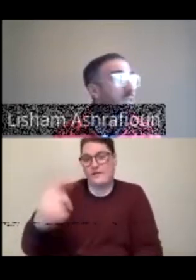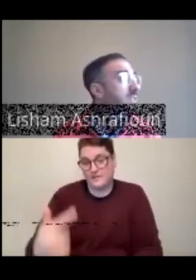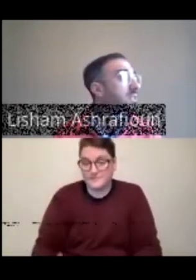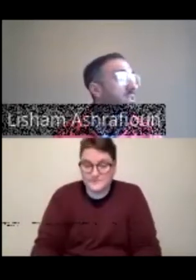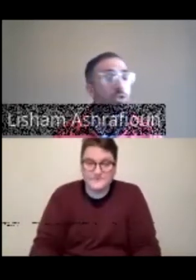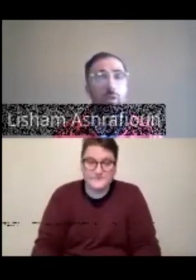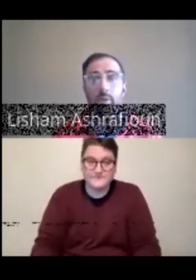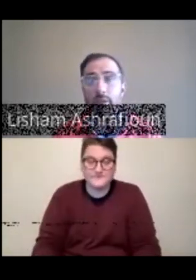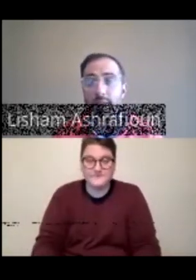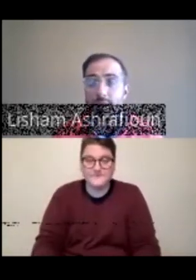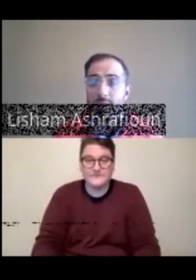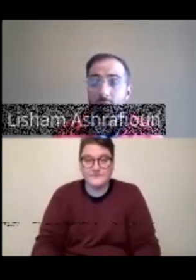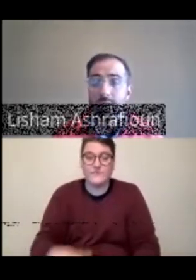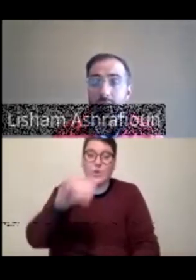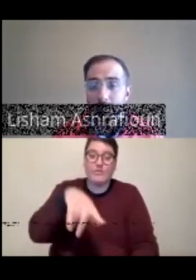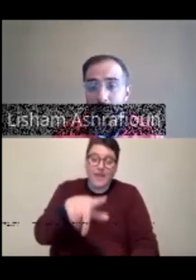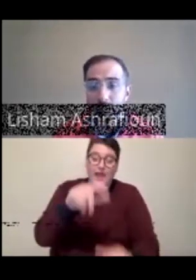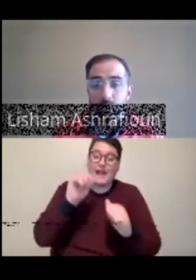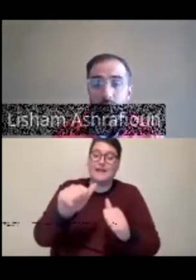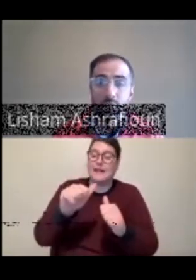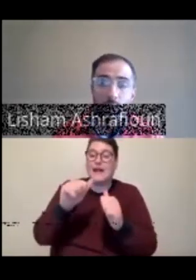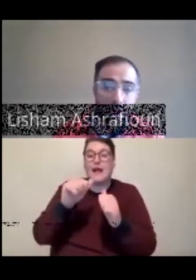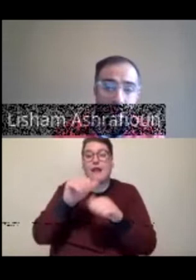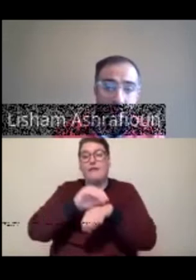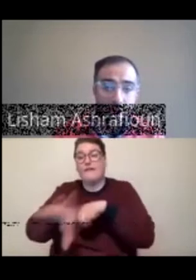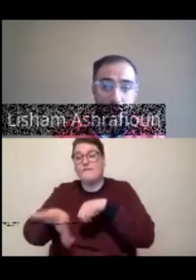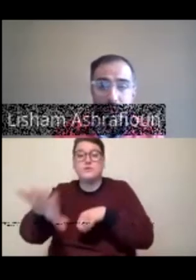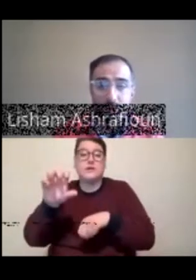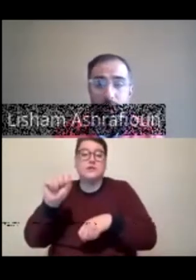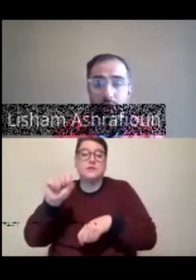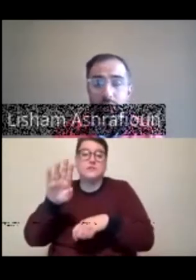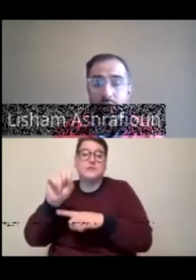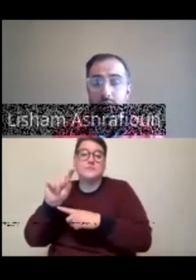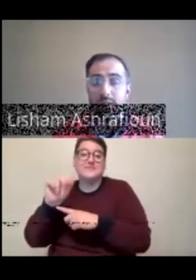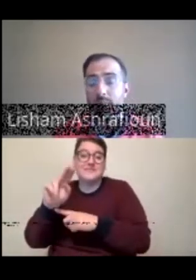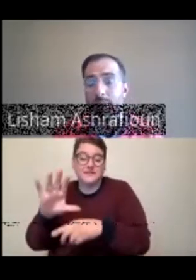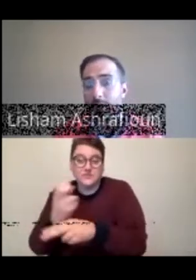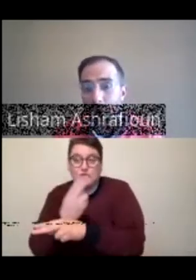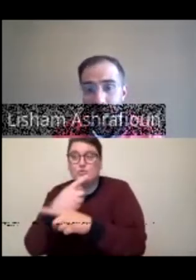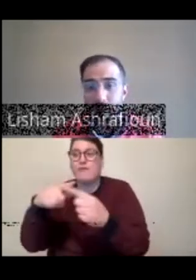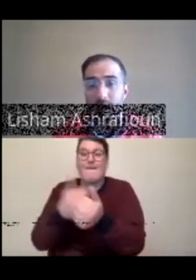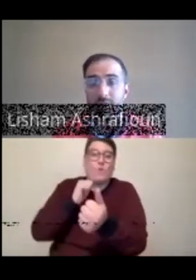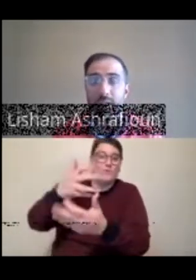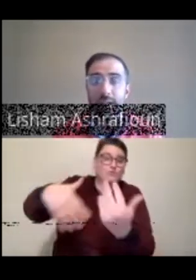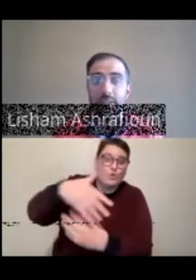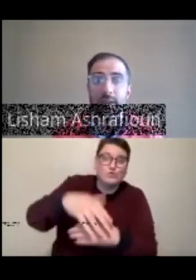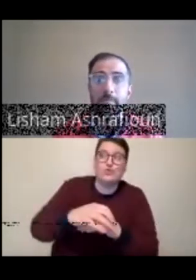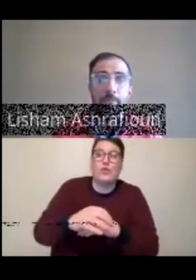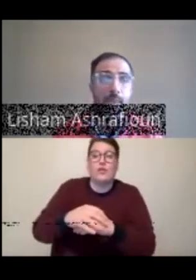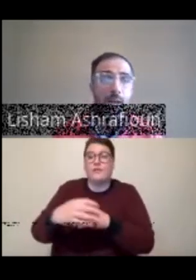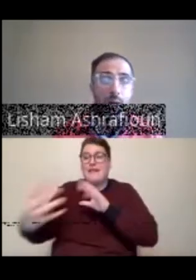And so this can contribute to things like substance use, avoidance of social situations, interpersonal